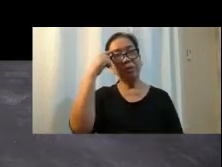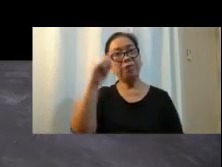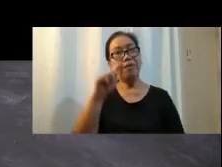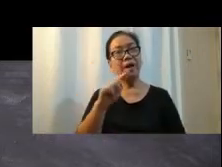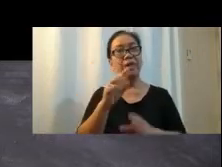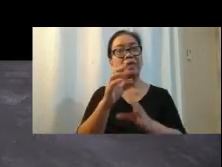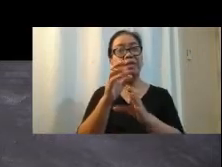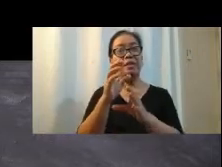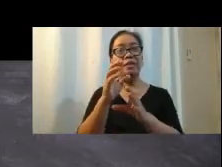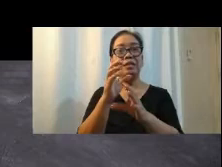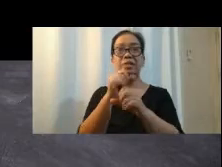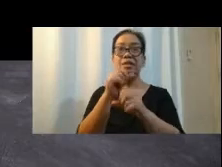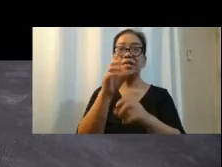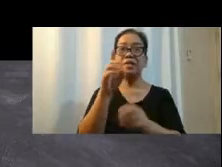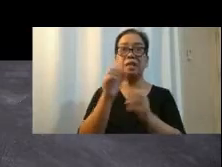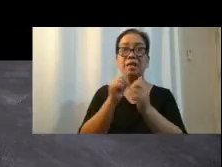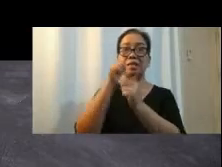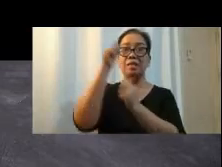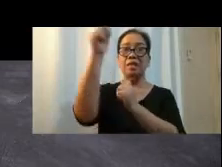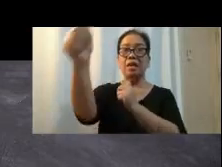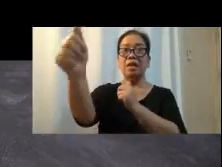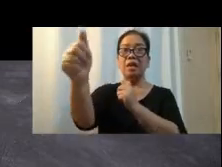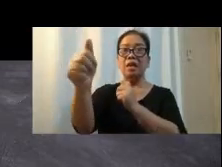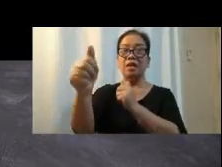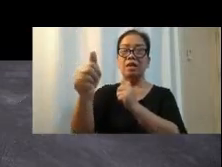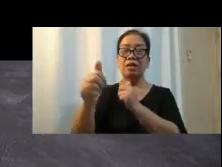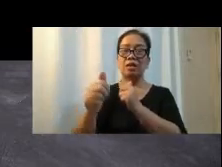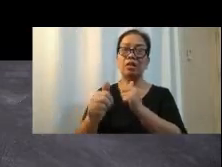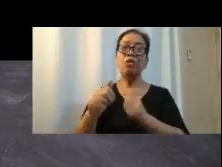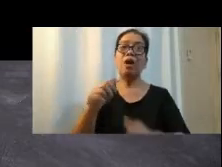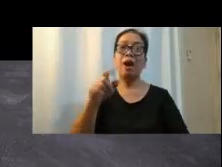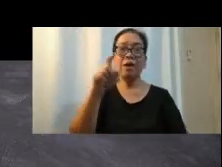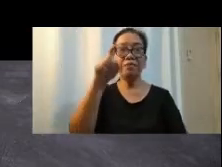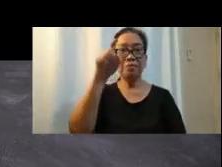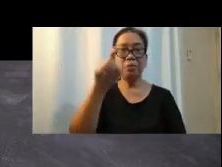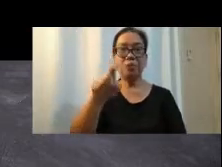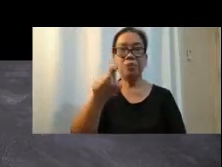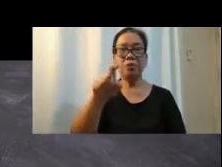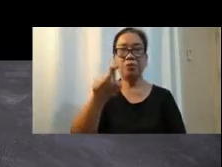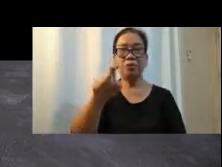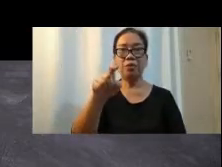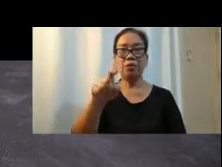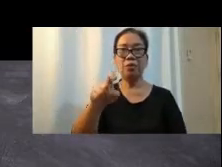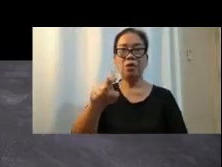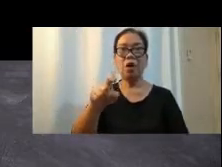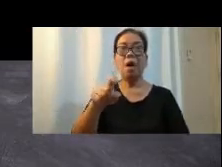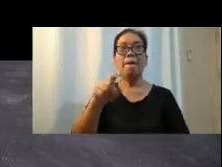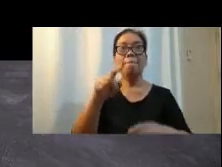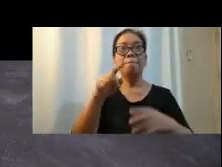To find the distance, you have to